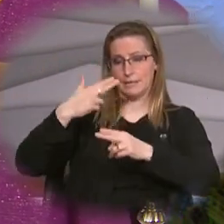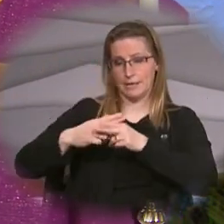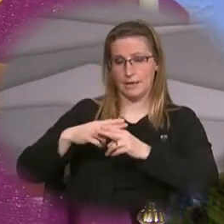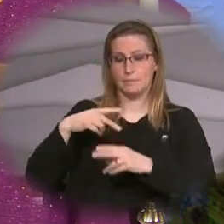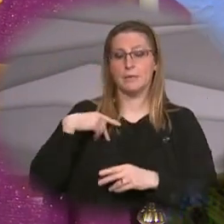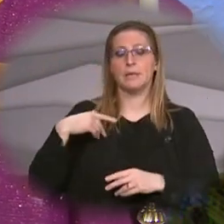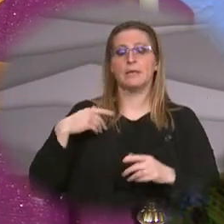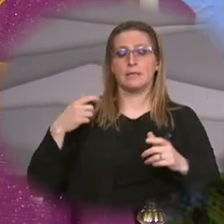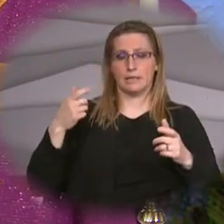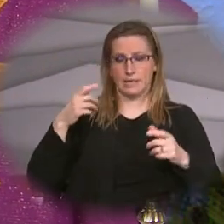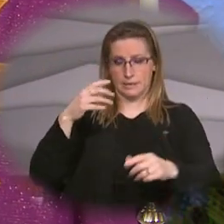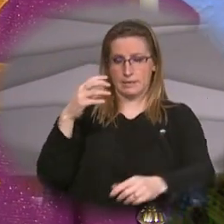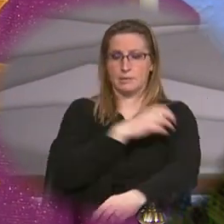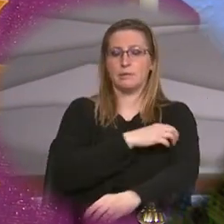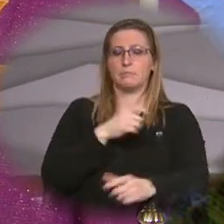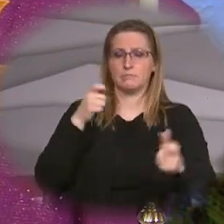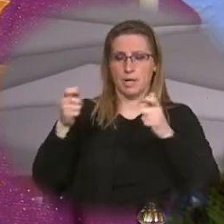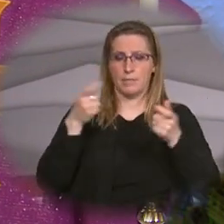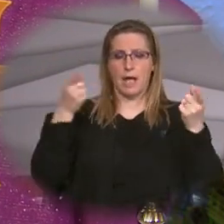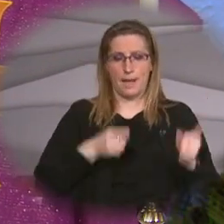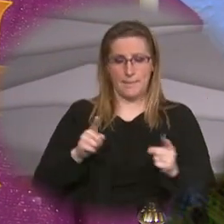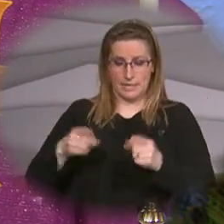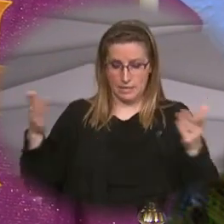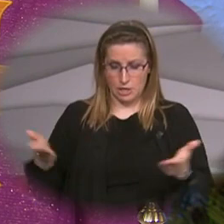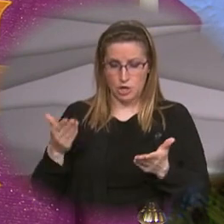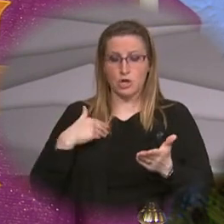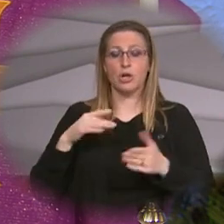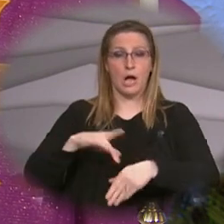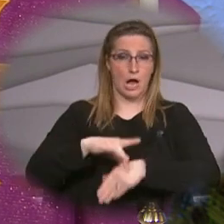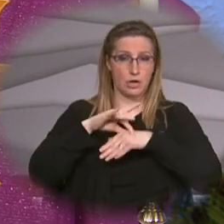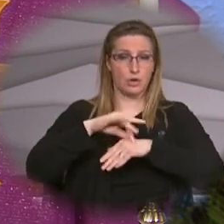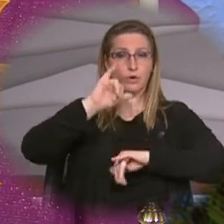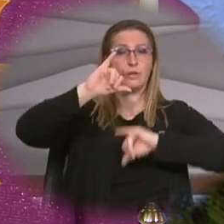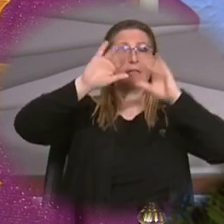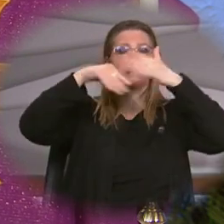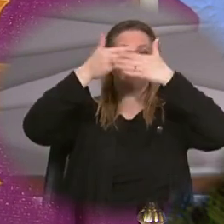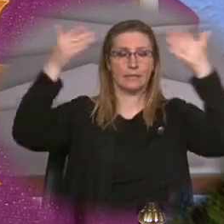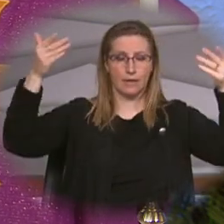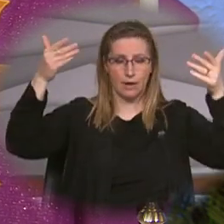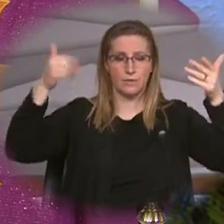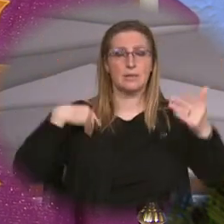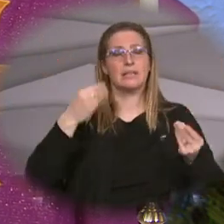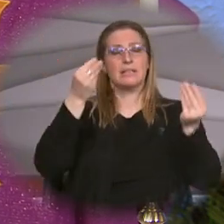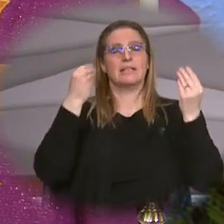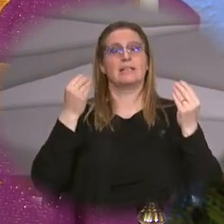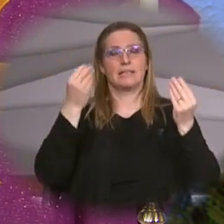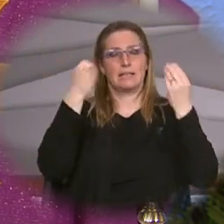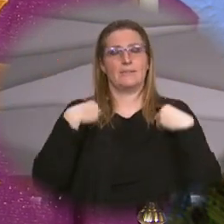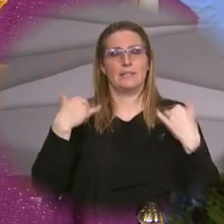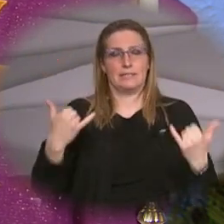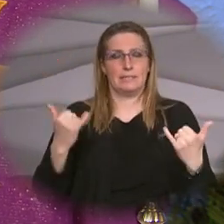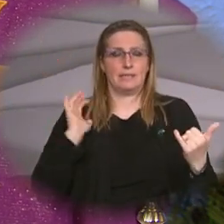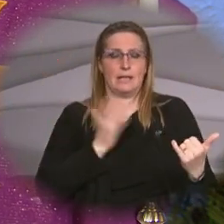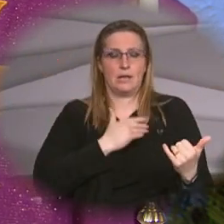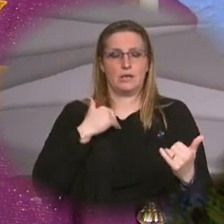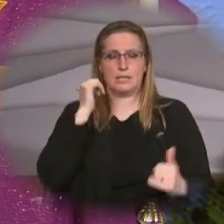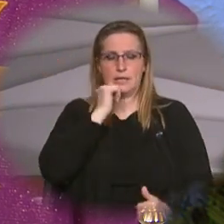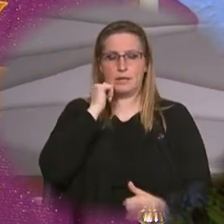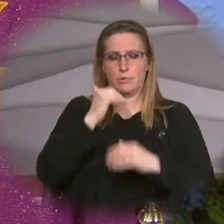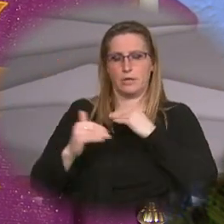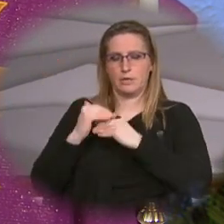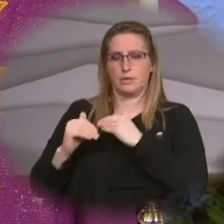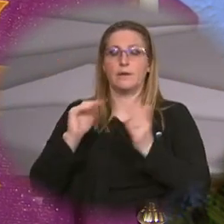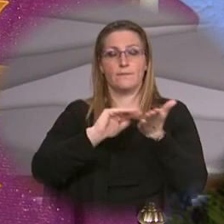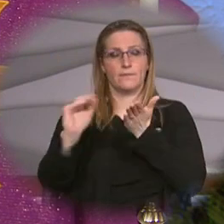hallowed be thy name. Thy kingdom come, thy will be done, on earth as it is in heaven. Give us this day